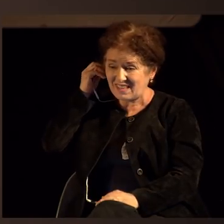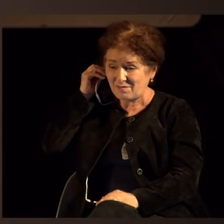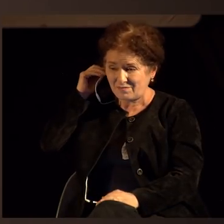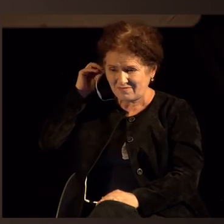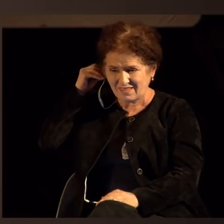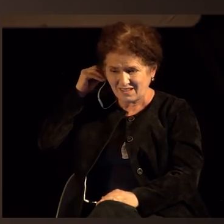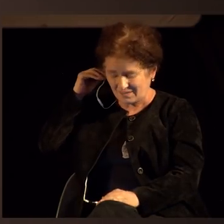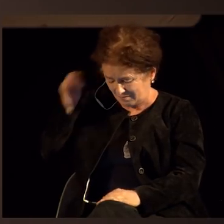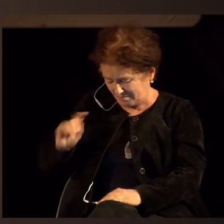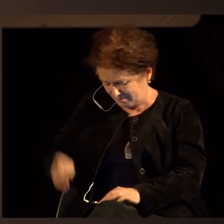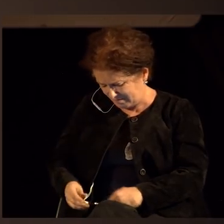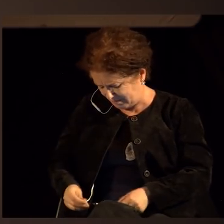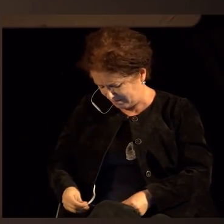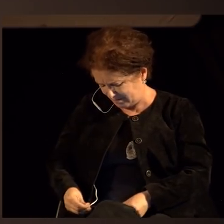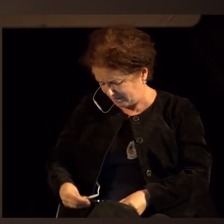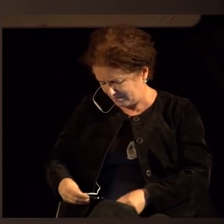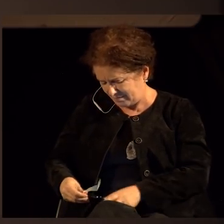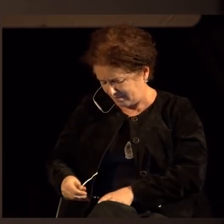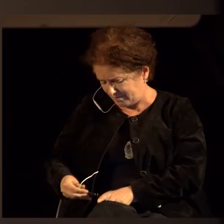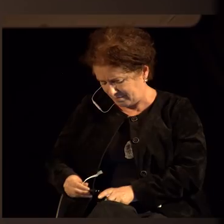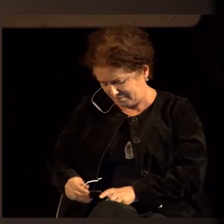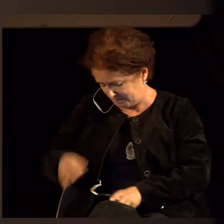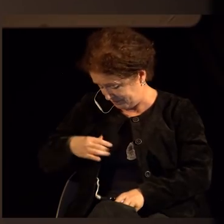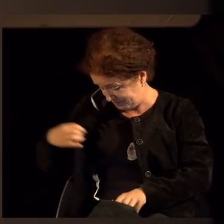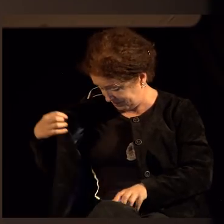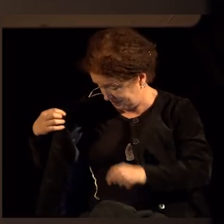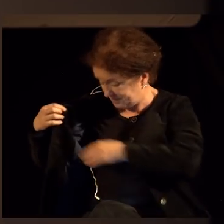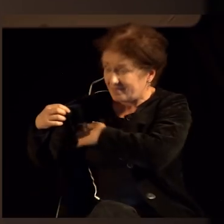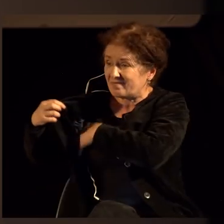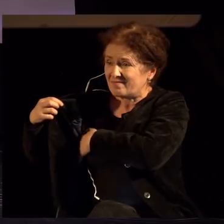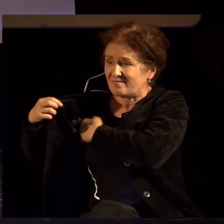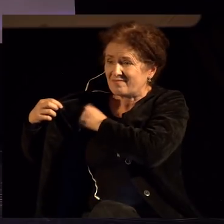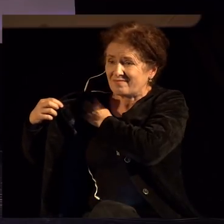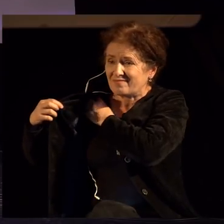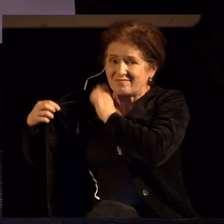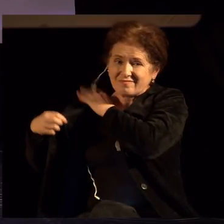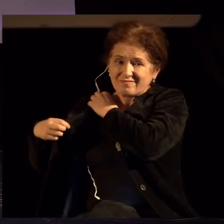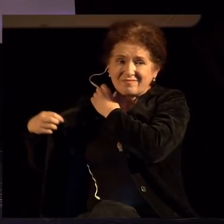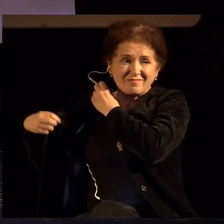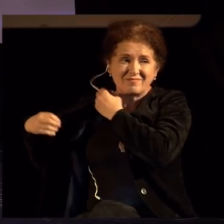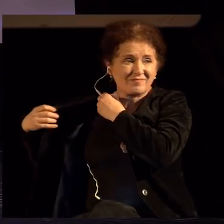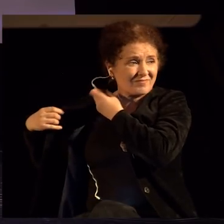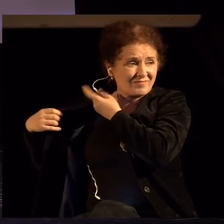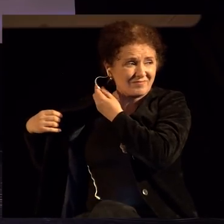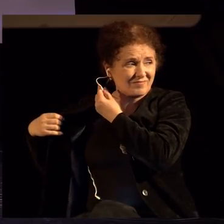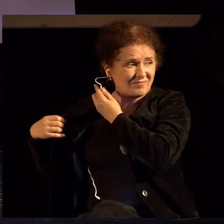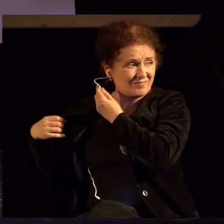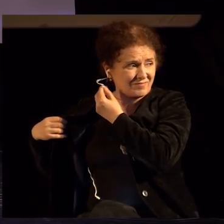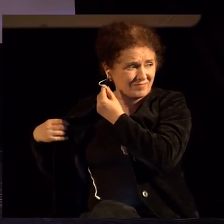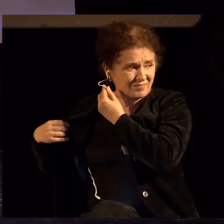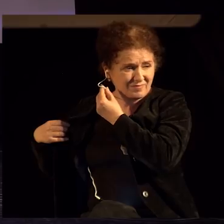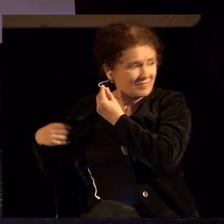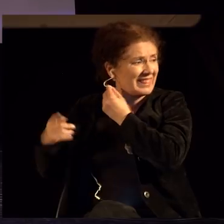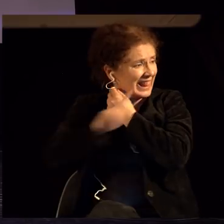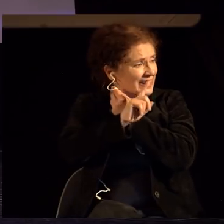whenever he himself got aroused, he would itch his nose. A very bad move that, because we spent the rest of the semester